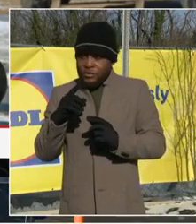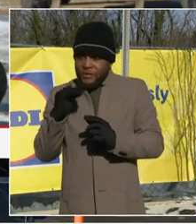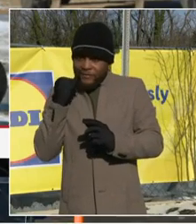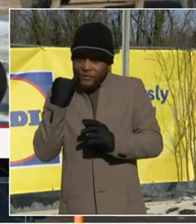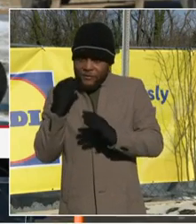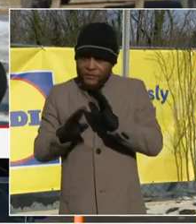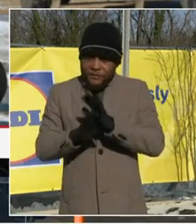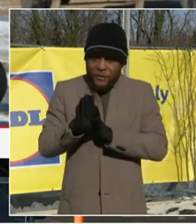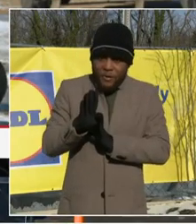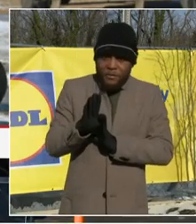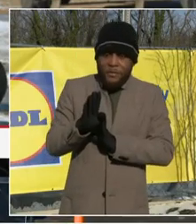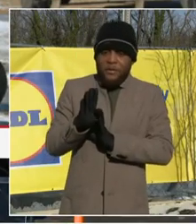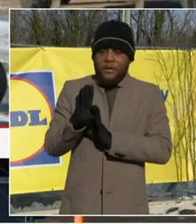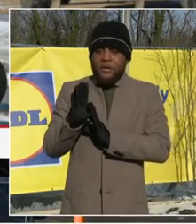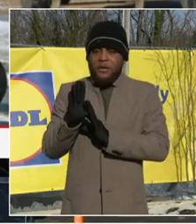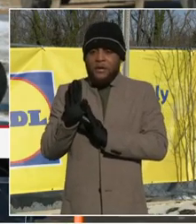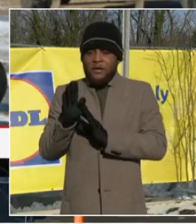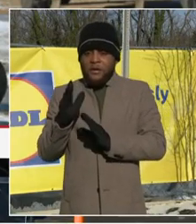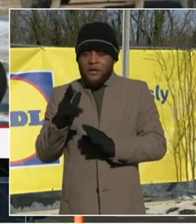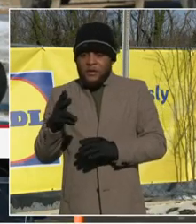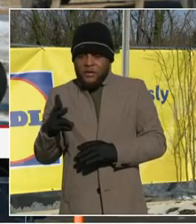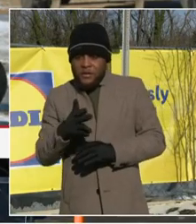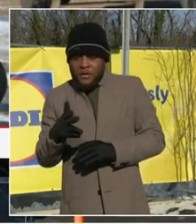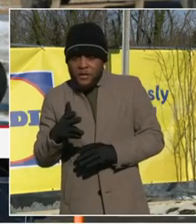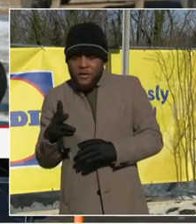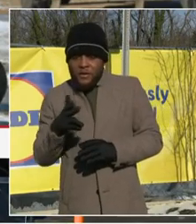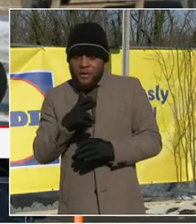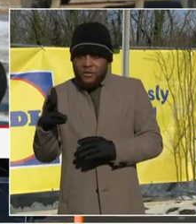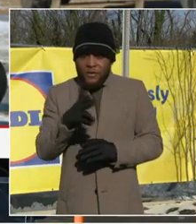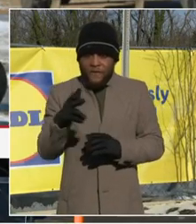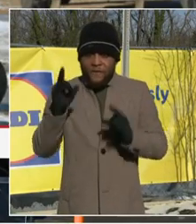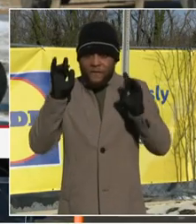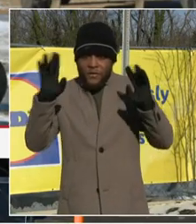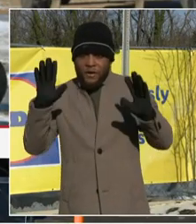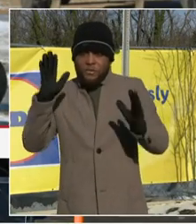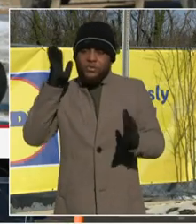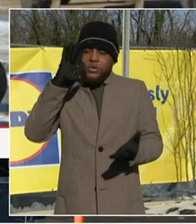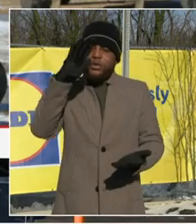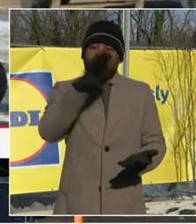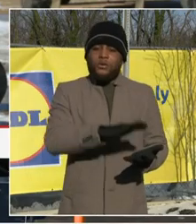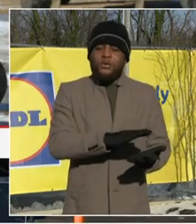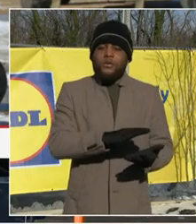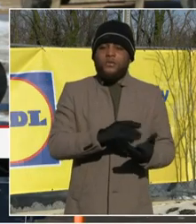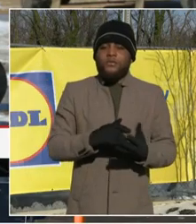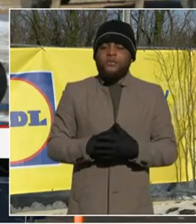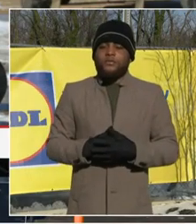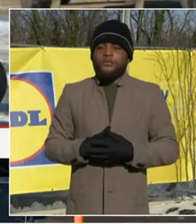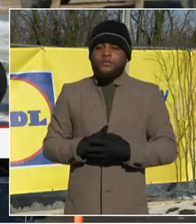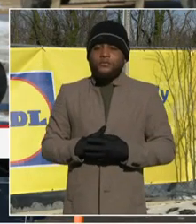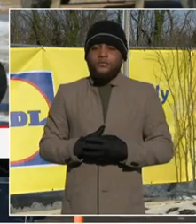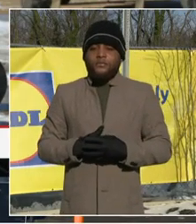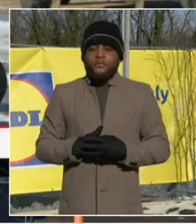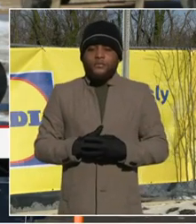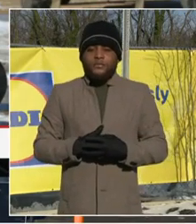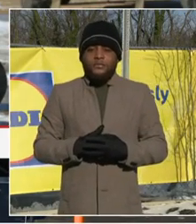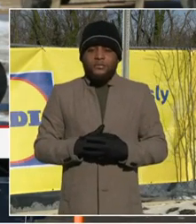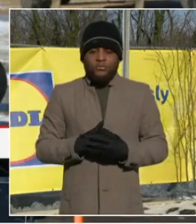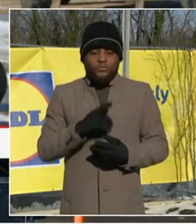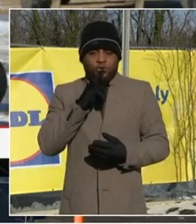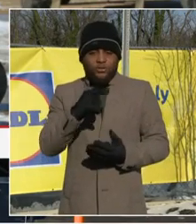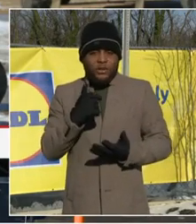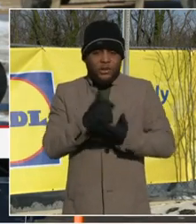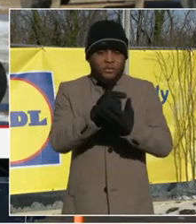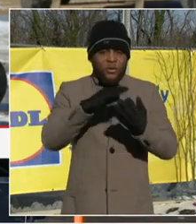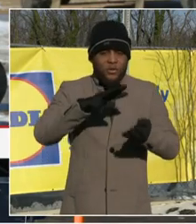communities. Yeah, again, we like to be able to be everywhere and available to all